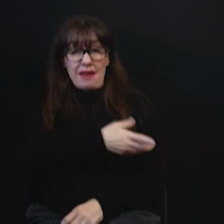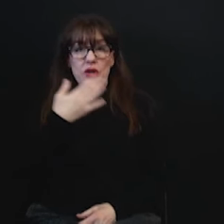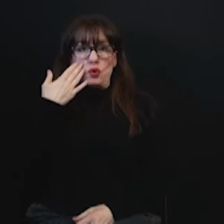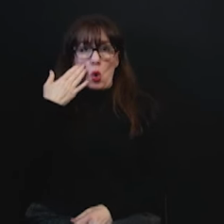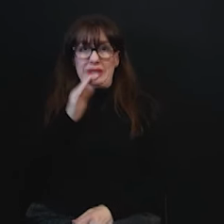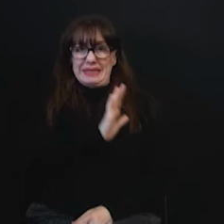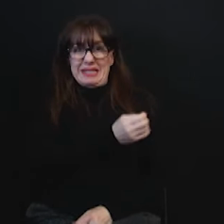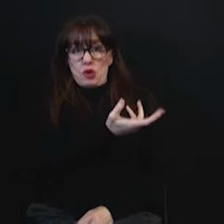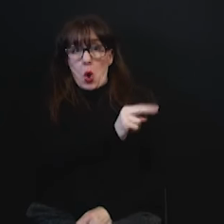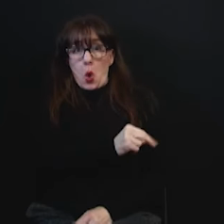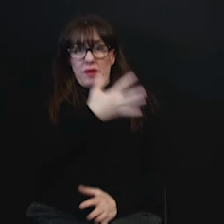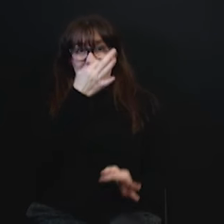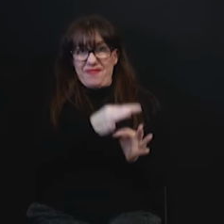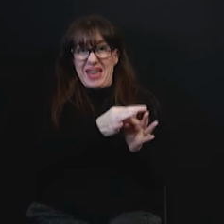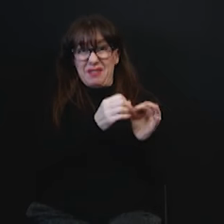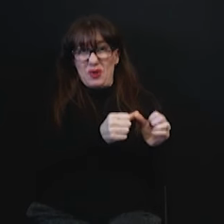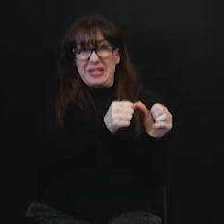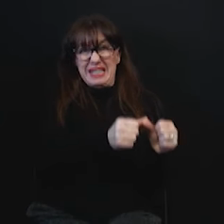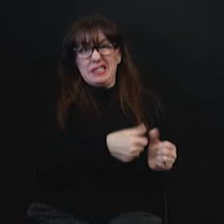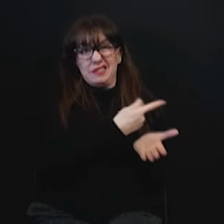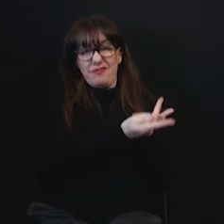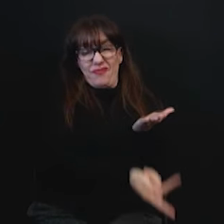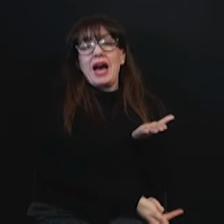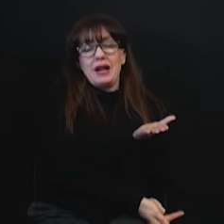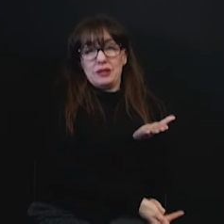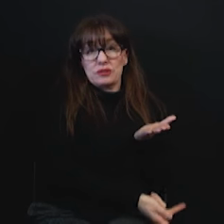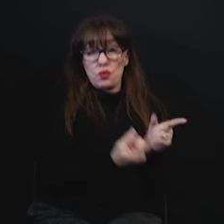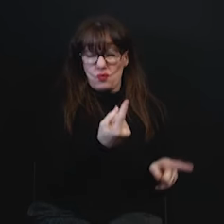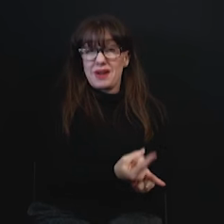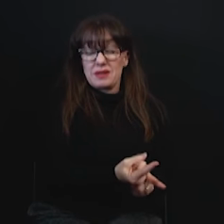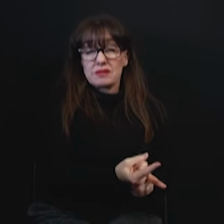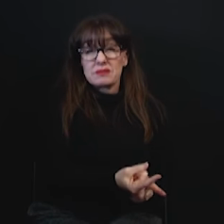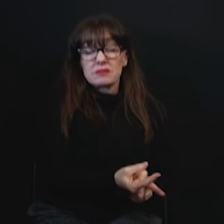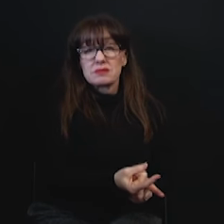own faithfulness has failed. Anybody else ever been there?